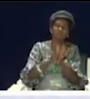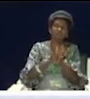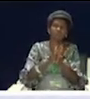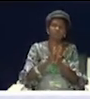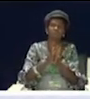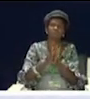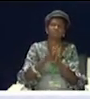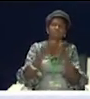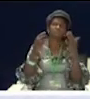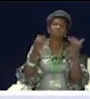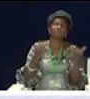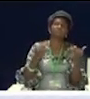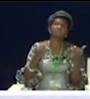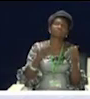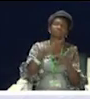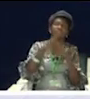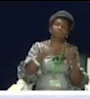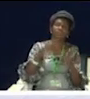Now, when